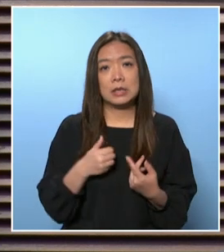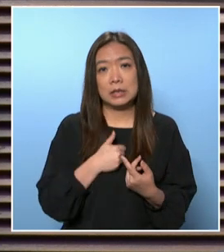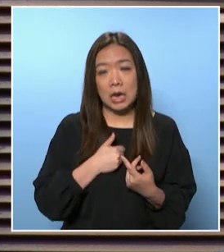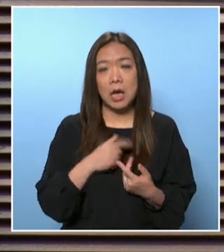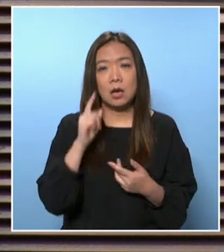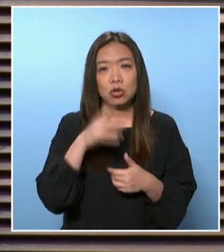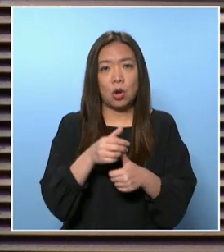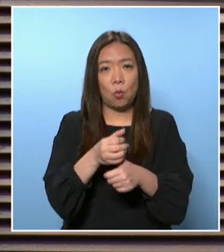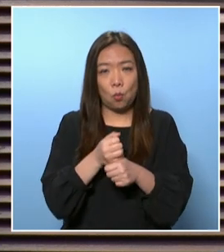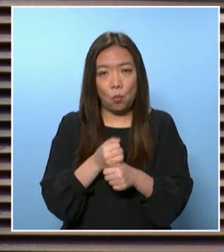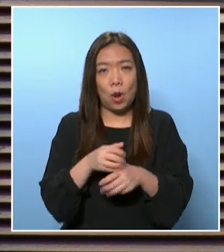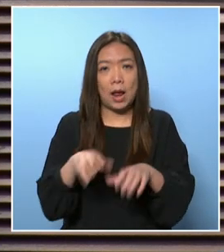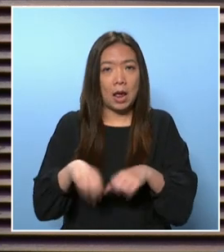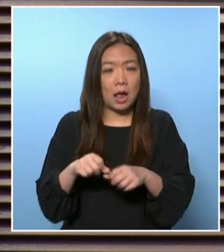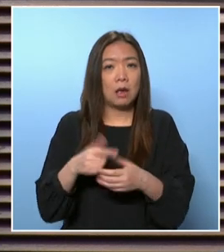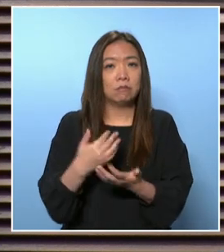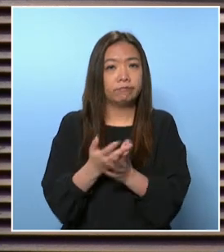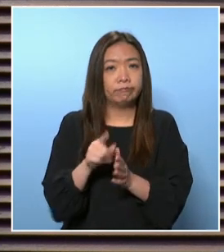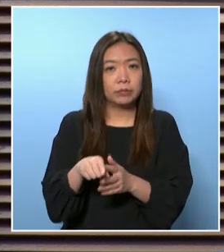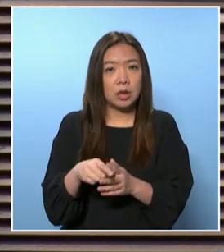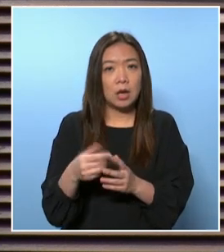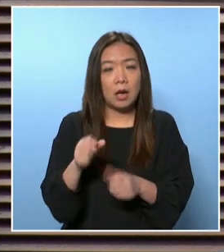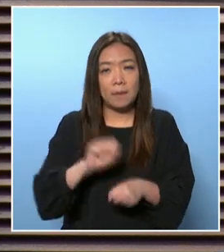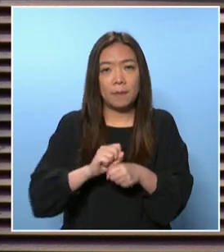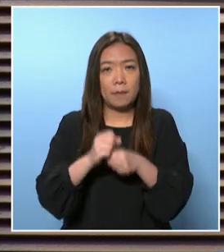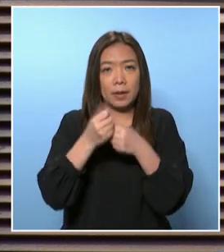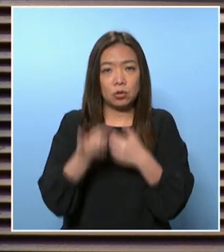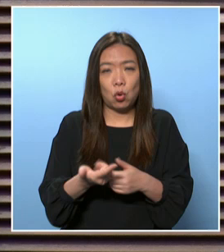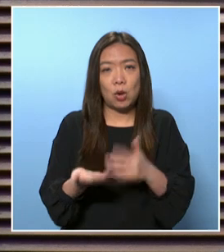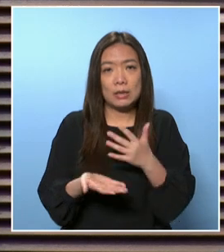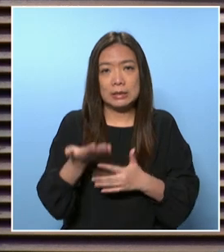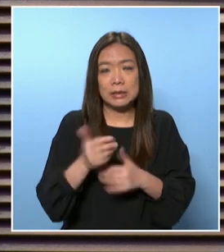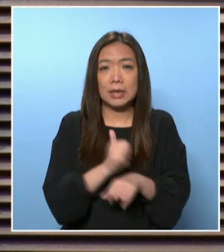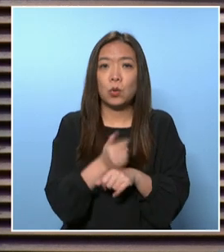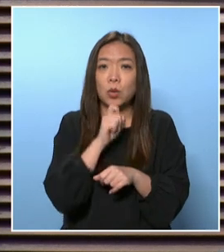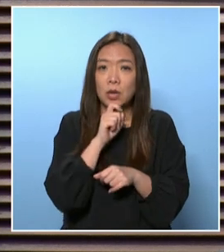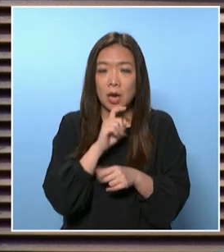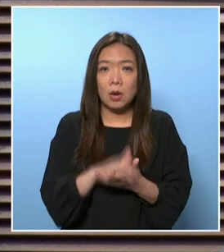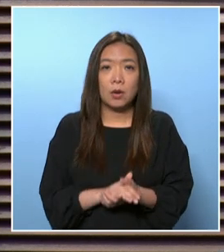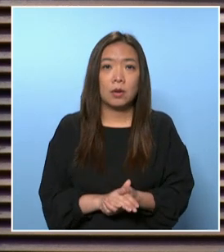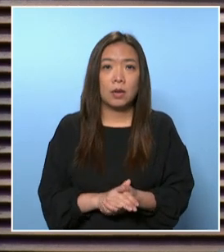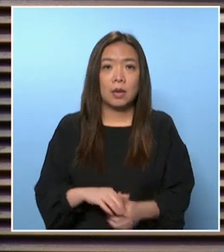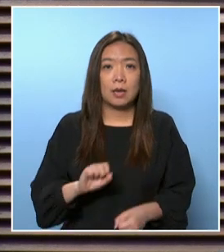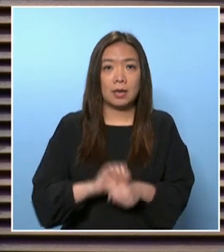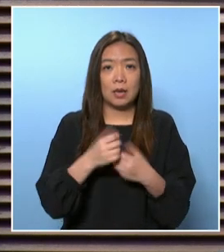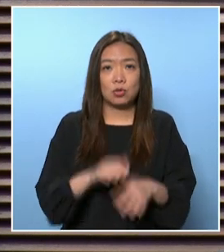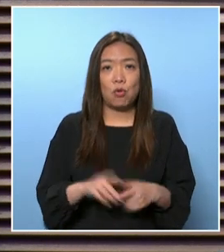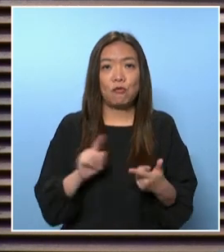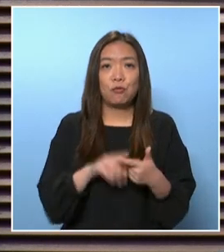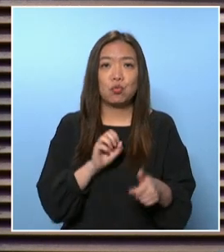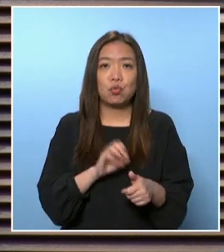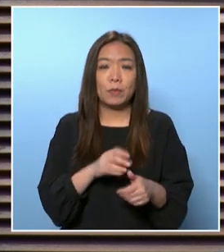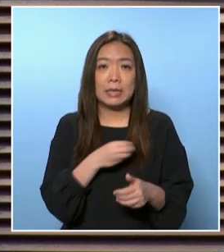regard. In order to retain doctors, we have arranged for more promotion prospect. We have